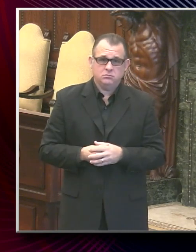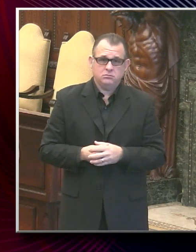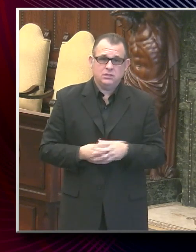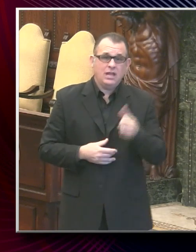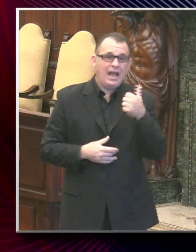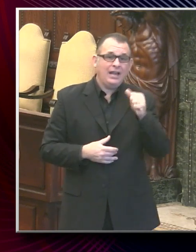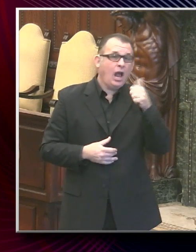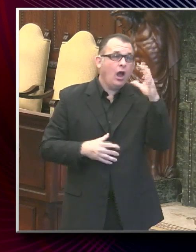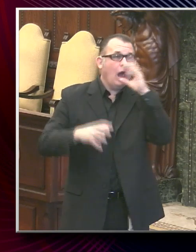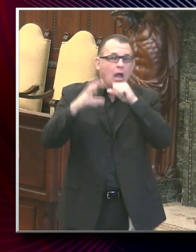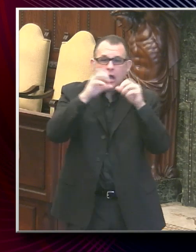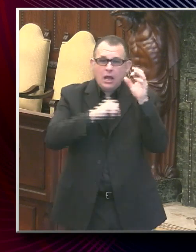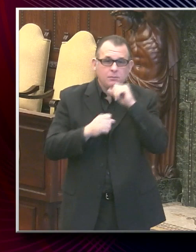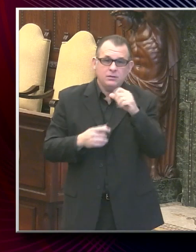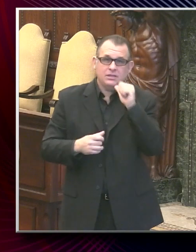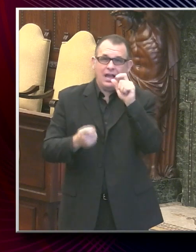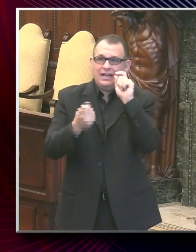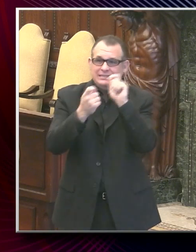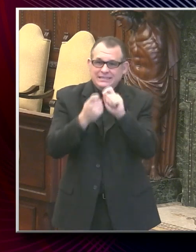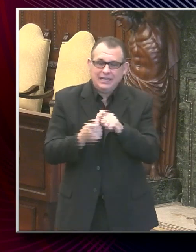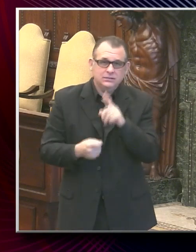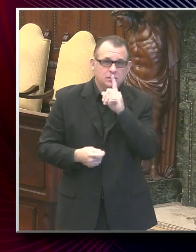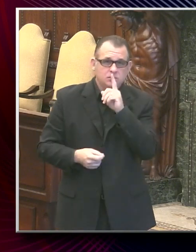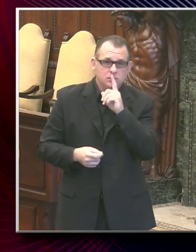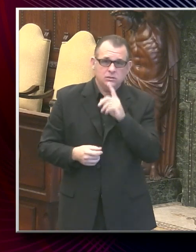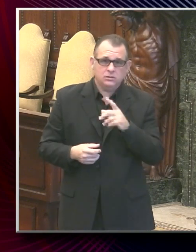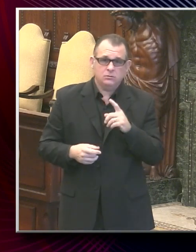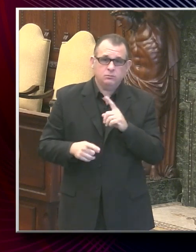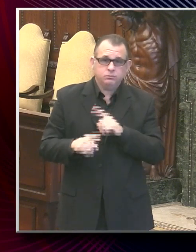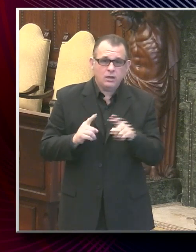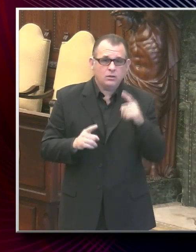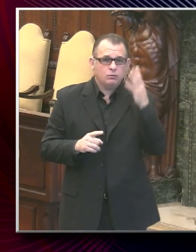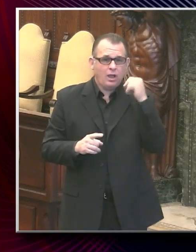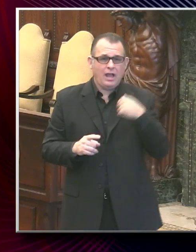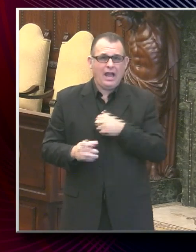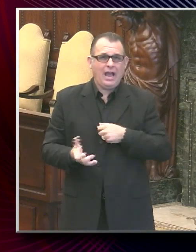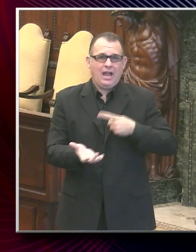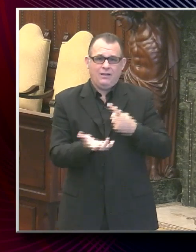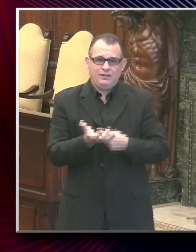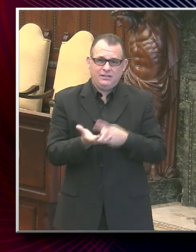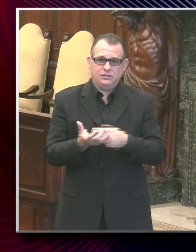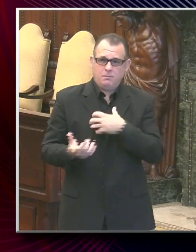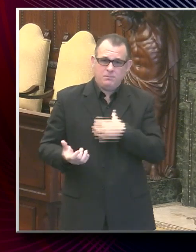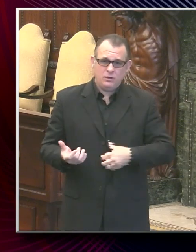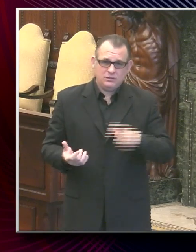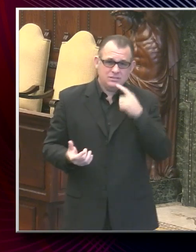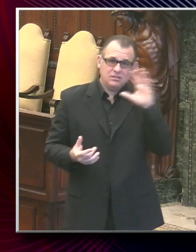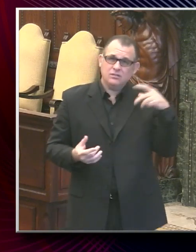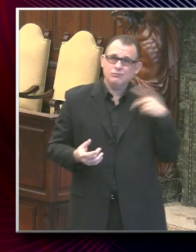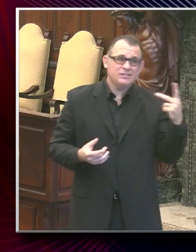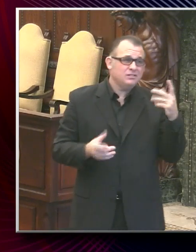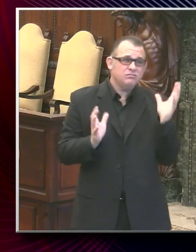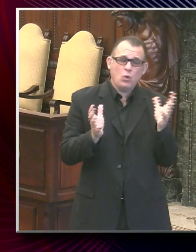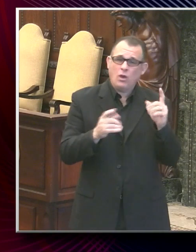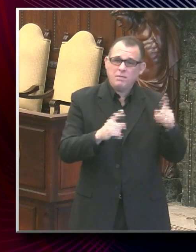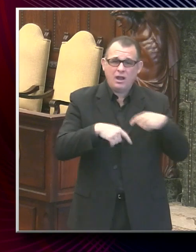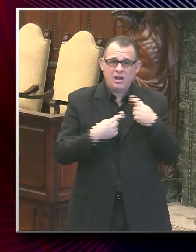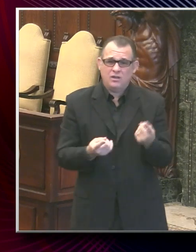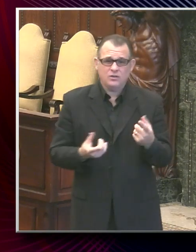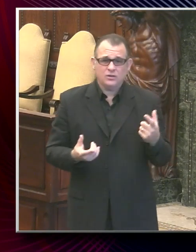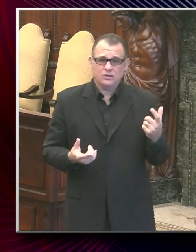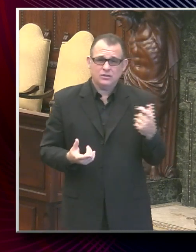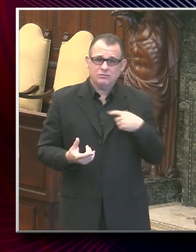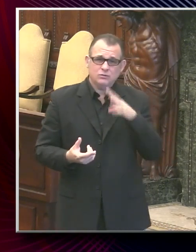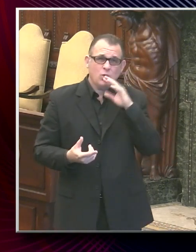is not accurate. What prompted the discussion then? If we talk all the time, we talk all the time. We talk every